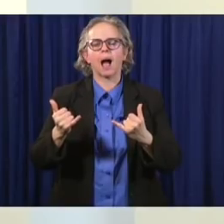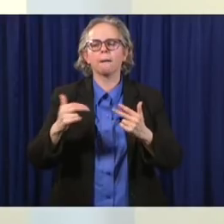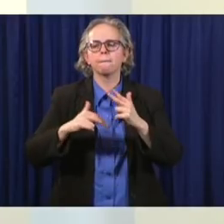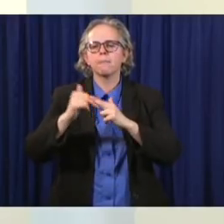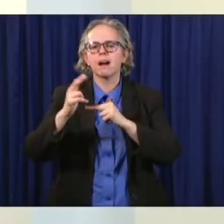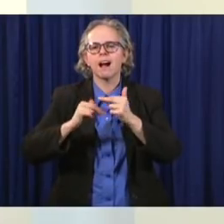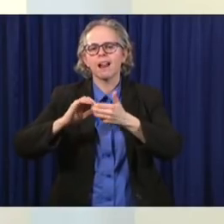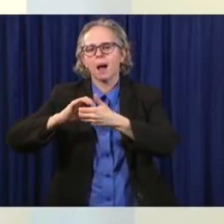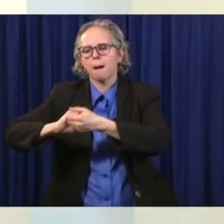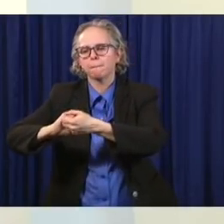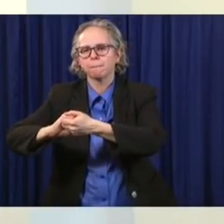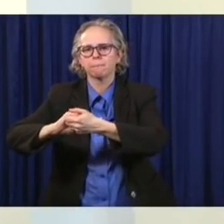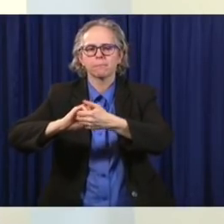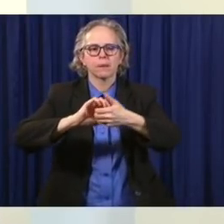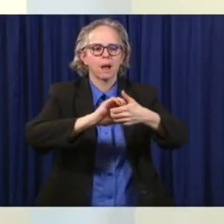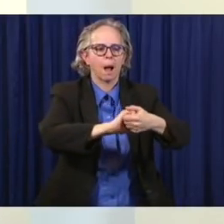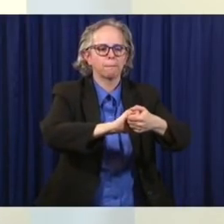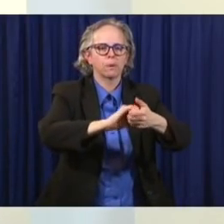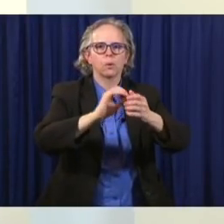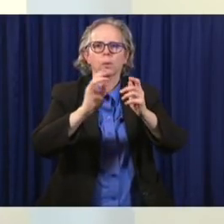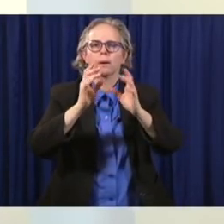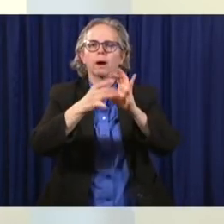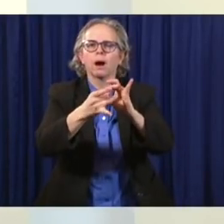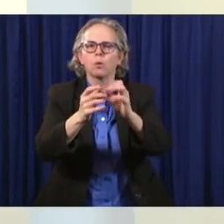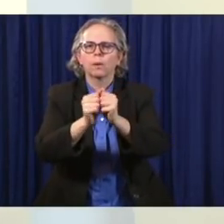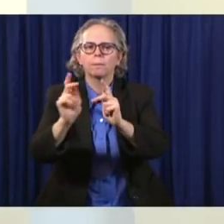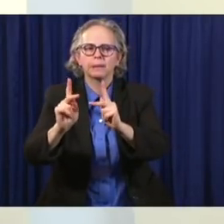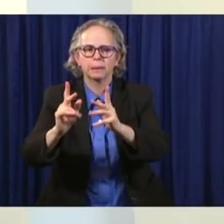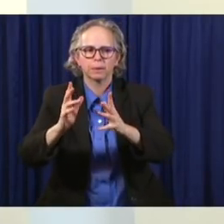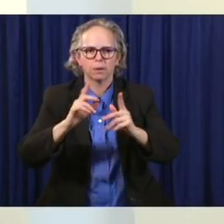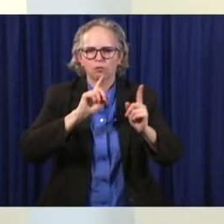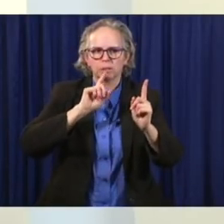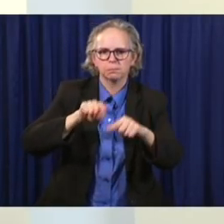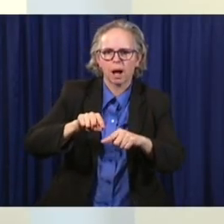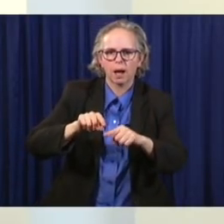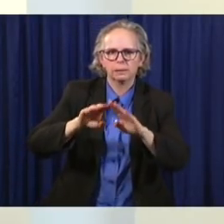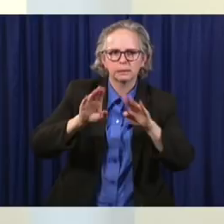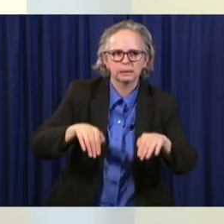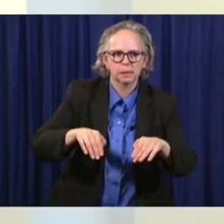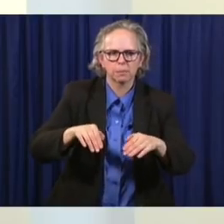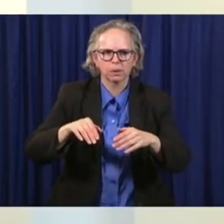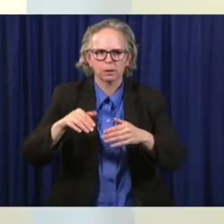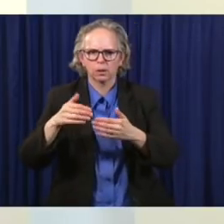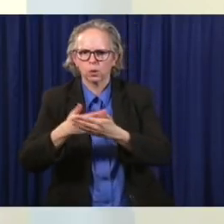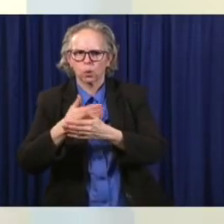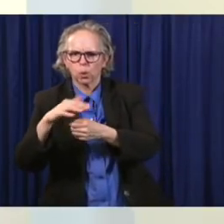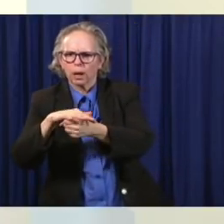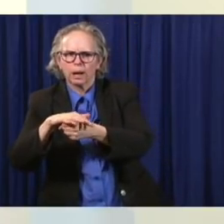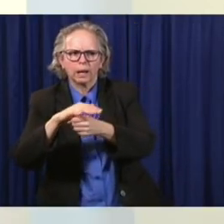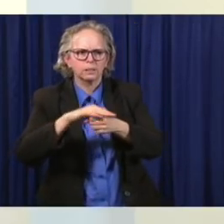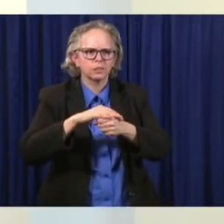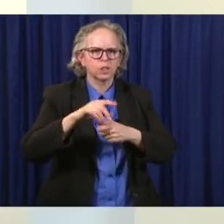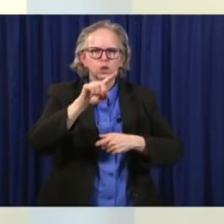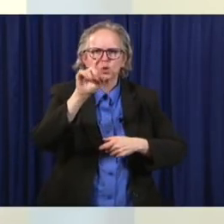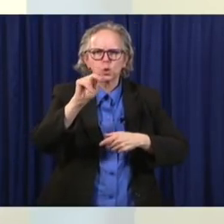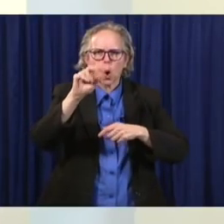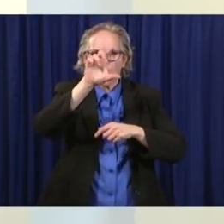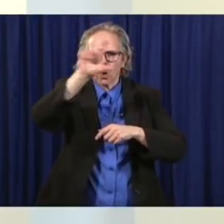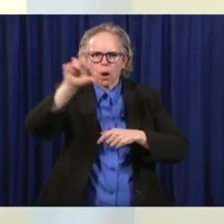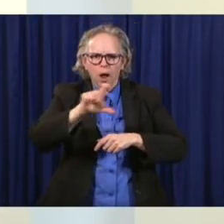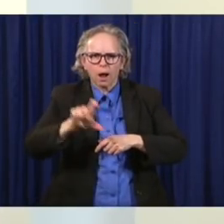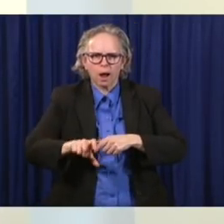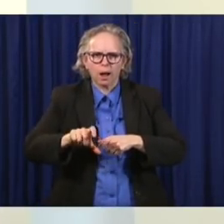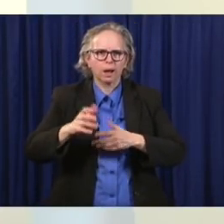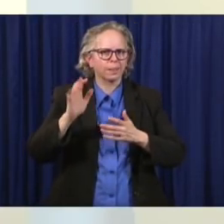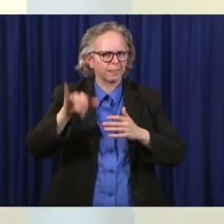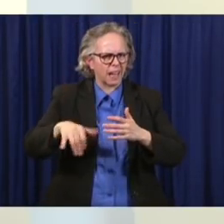a response system, new zones and regions where people are working together day and night in your community to address this